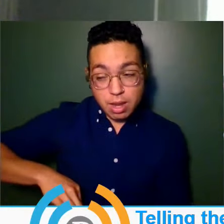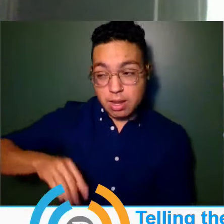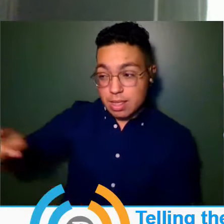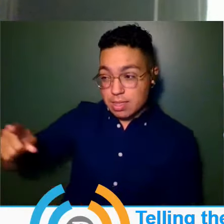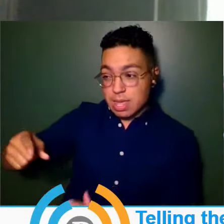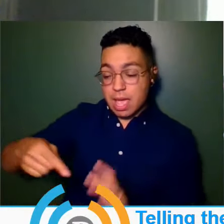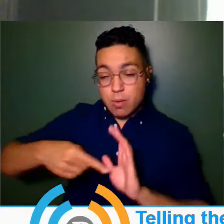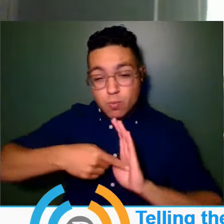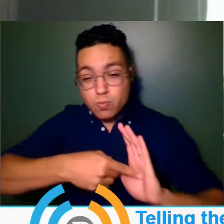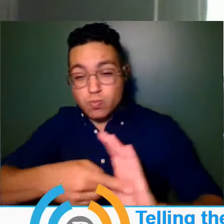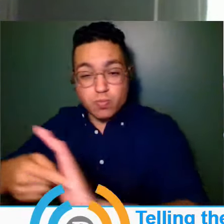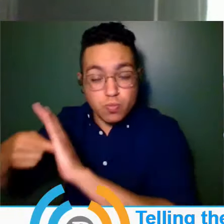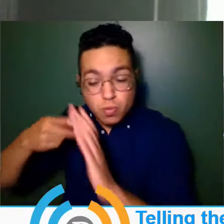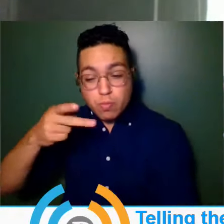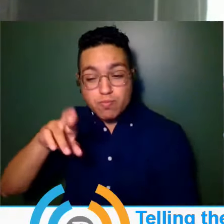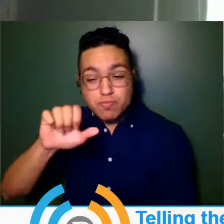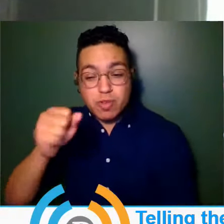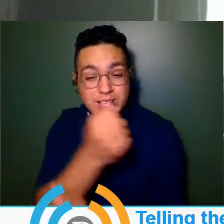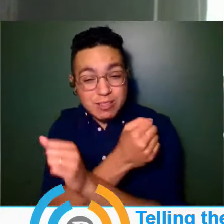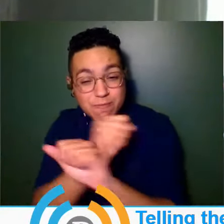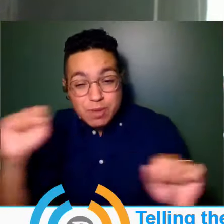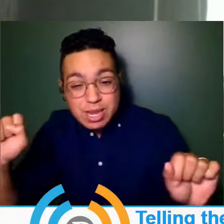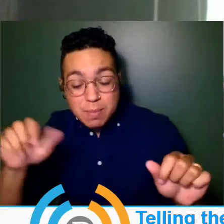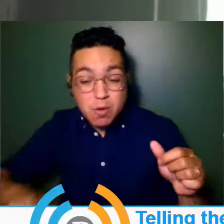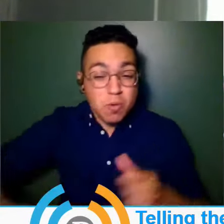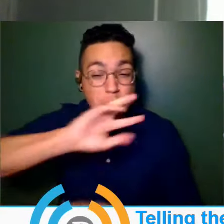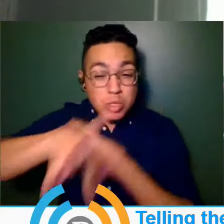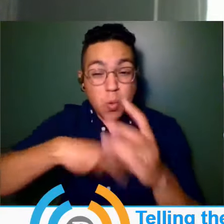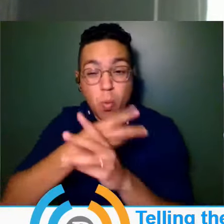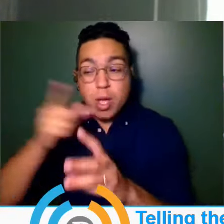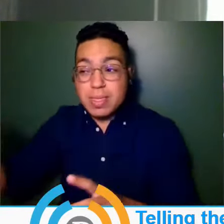of journalists has pivoted their attention to our city.